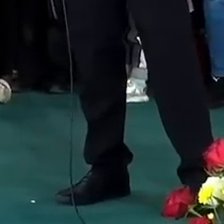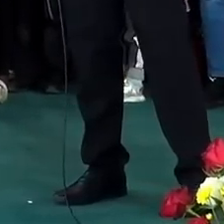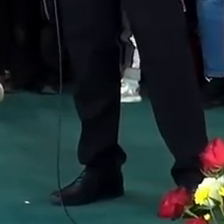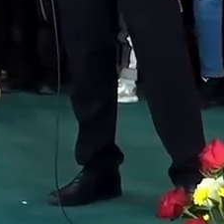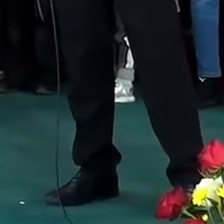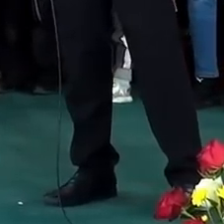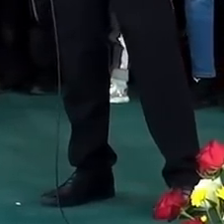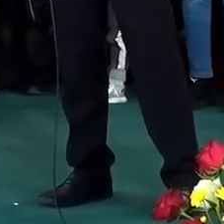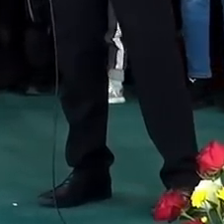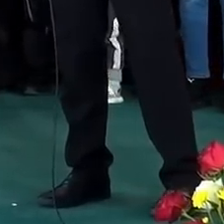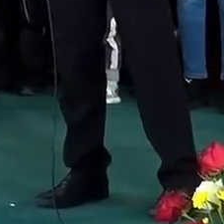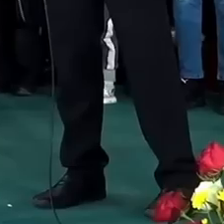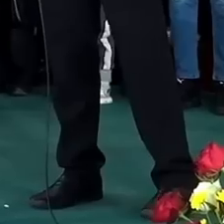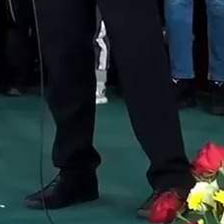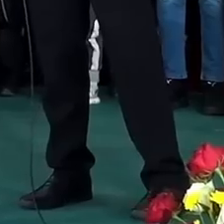Your stuff